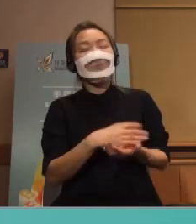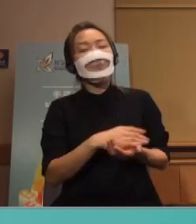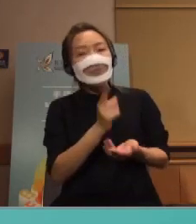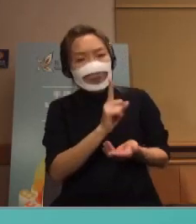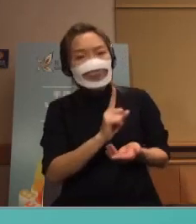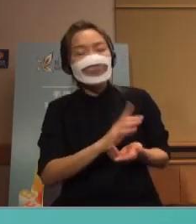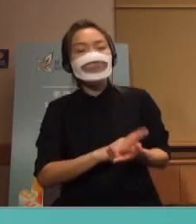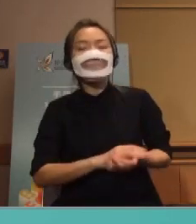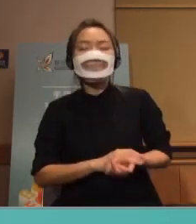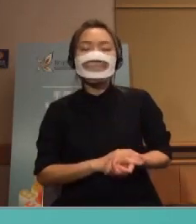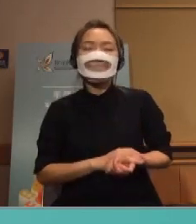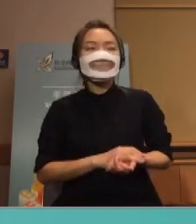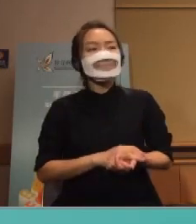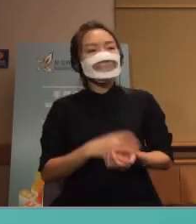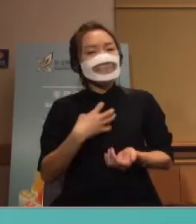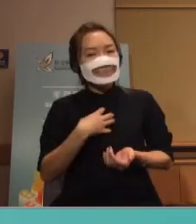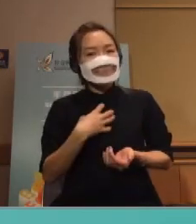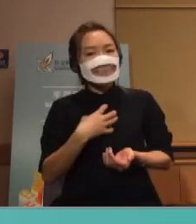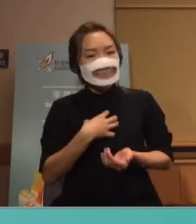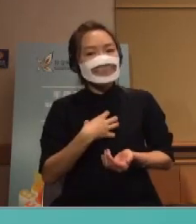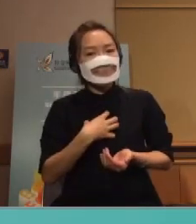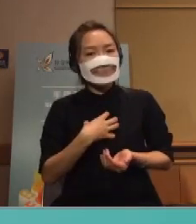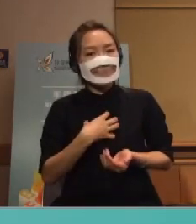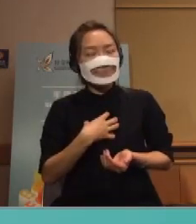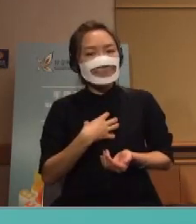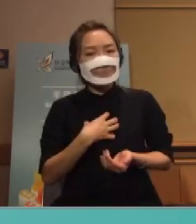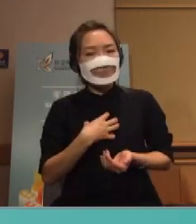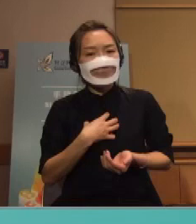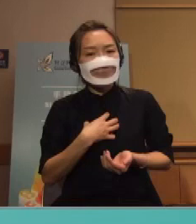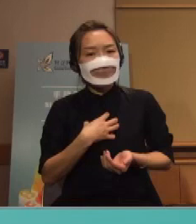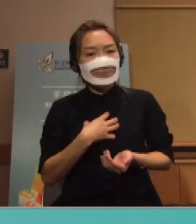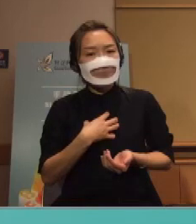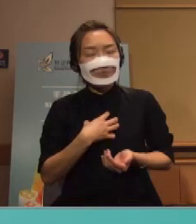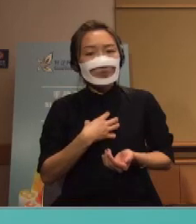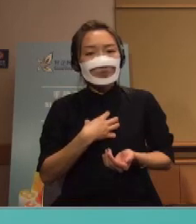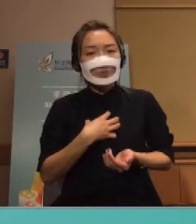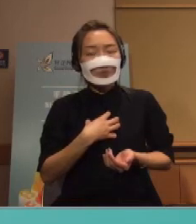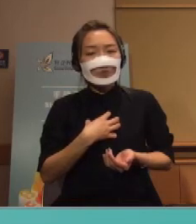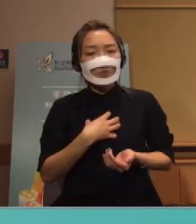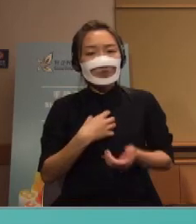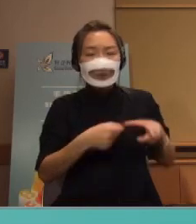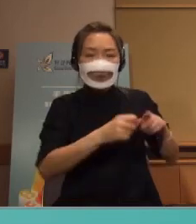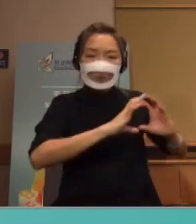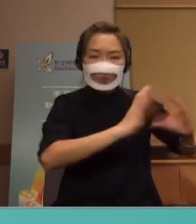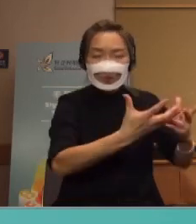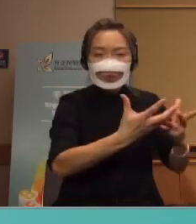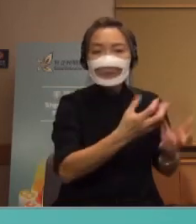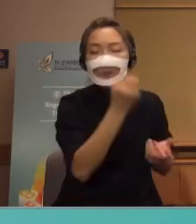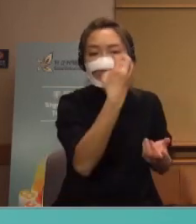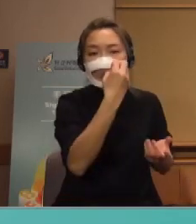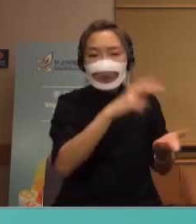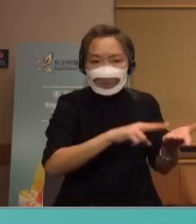of being the team, most of the team is actually being in Hong Kong, start from Hong Kong. So I think a lot of time for Hong Kong community,